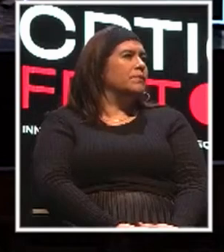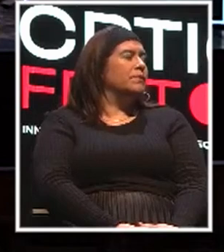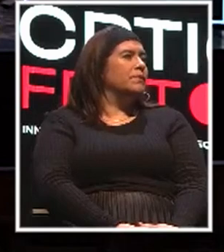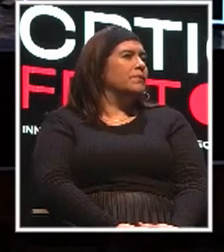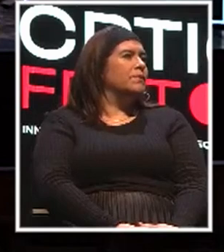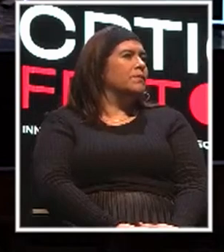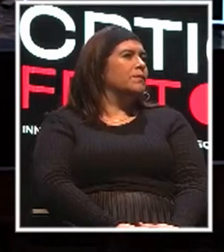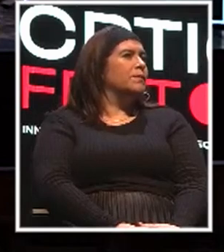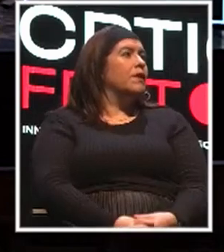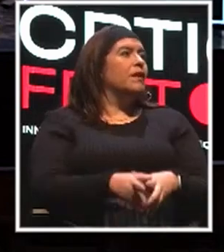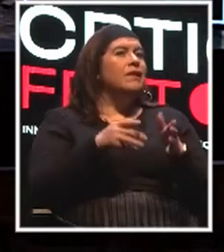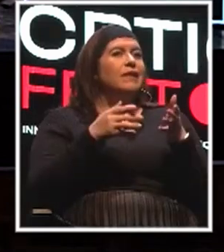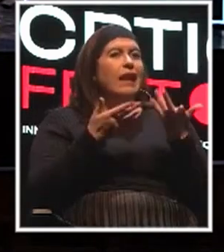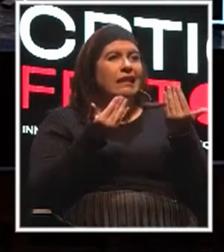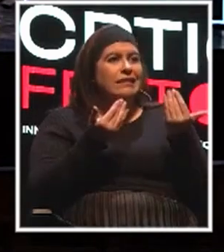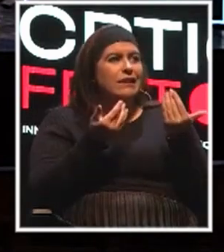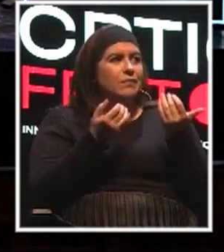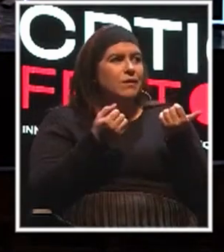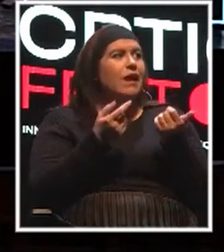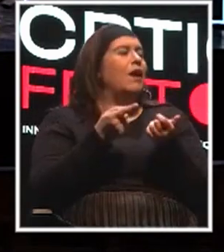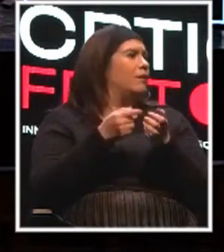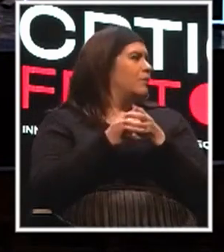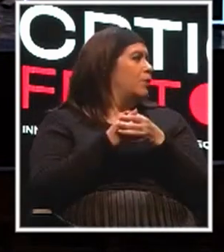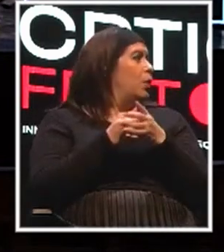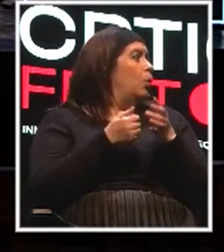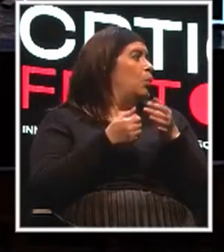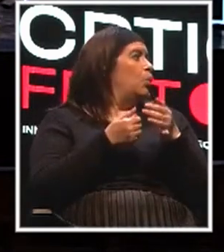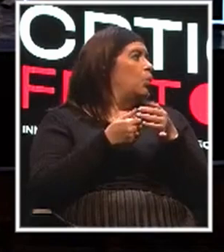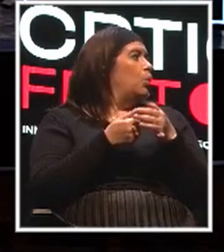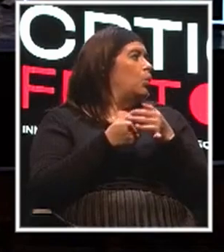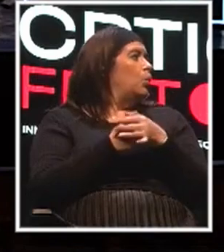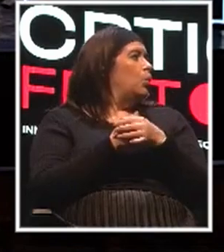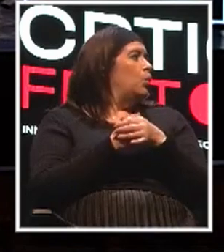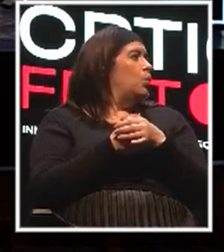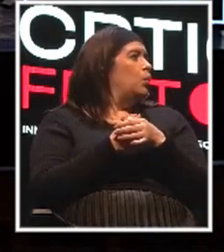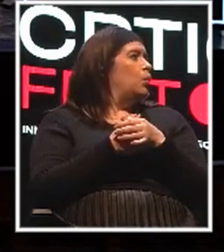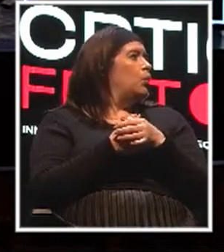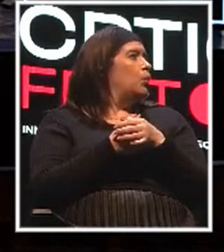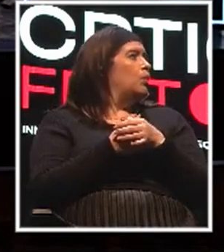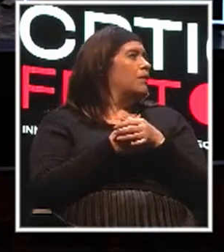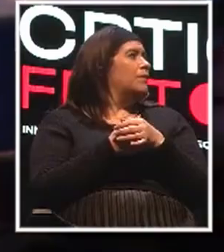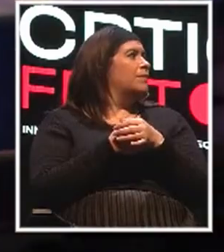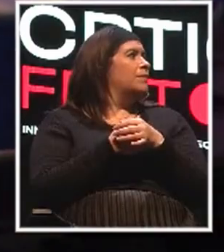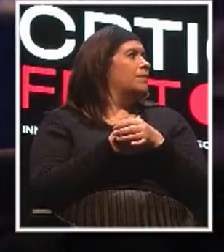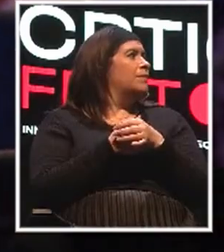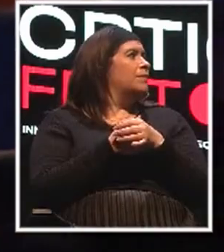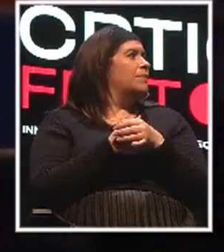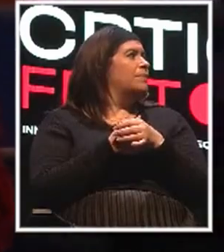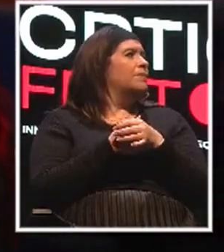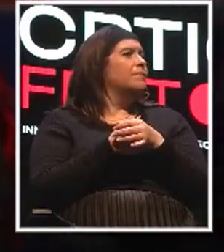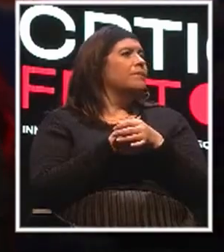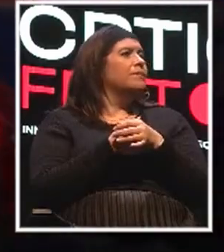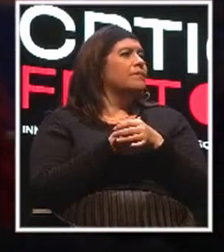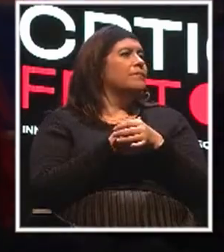I can indeed. Oh, woo! Yeah. Is that on? Yeah, now it's on. What